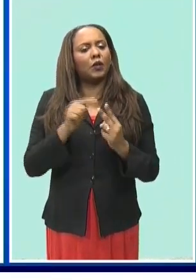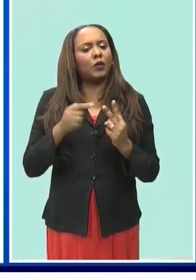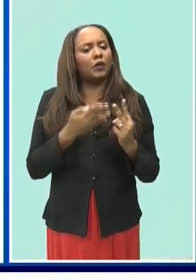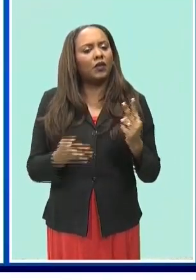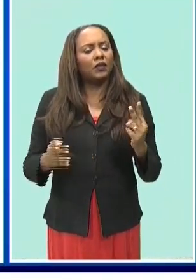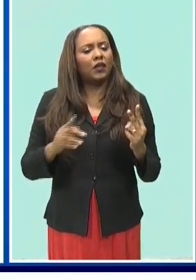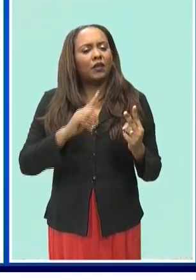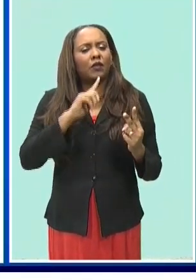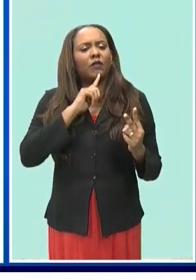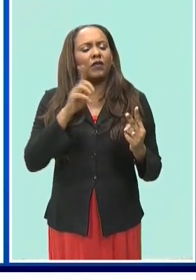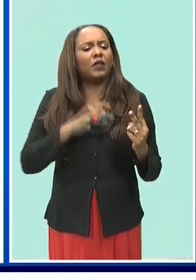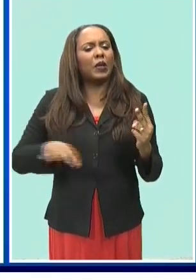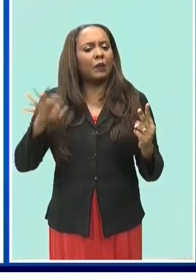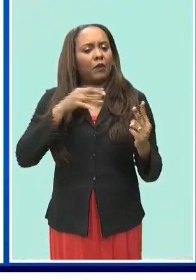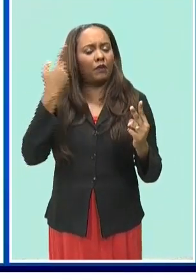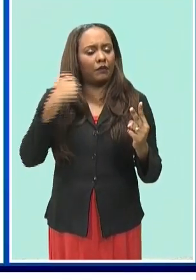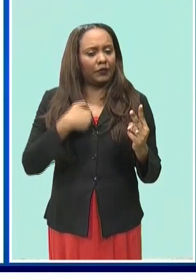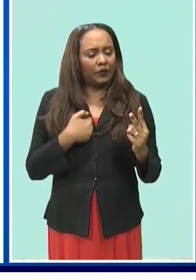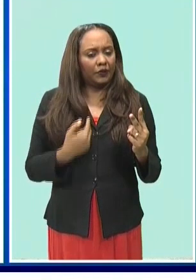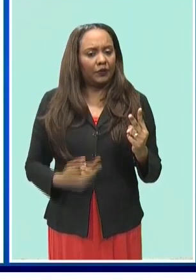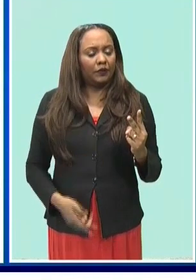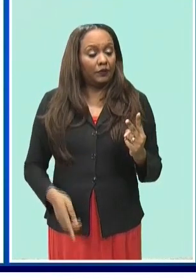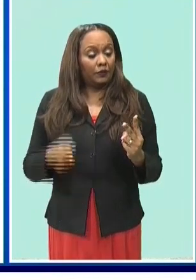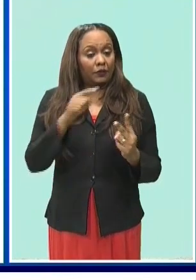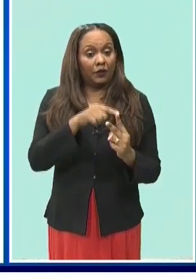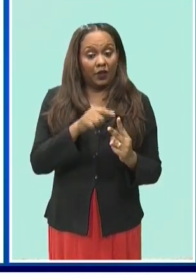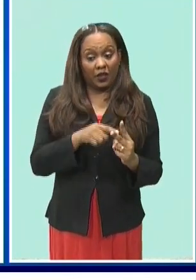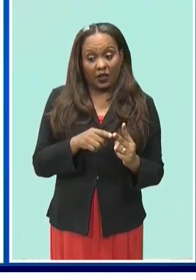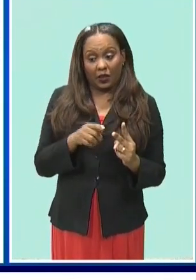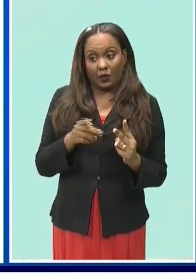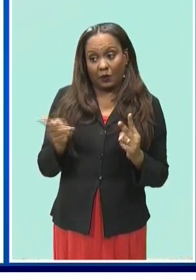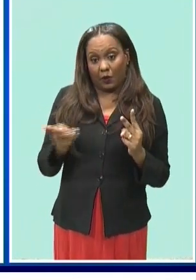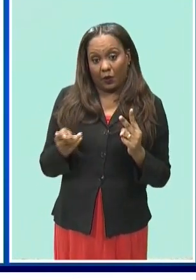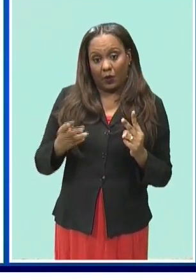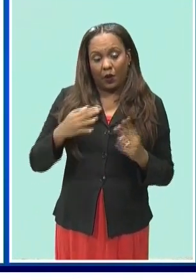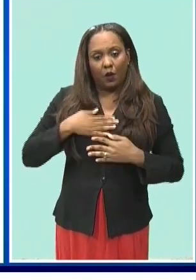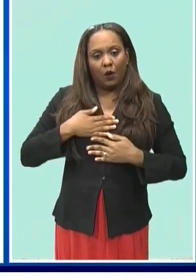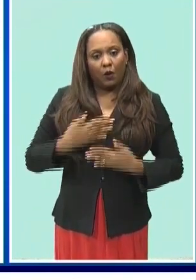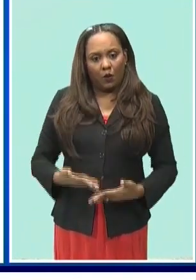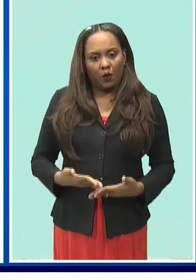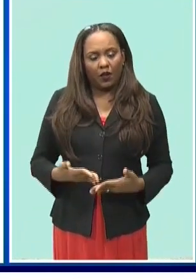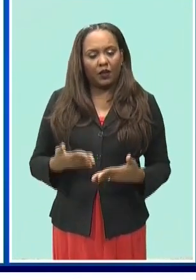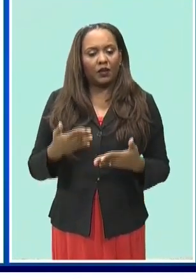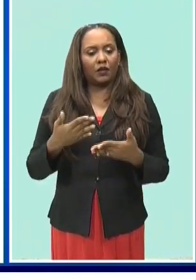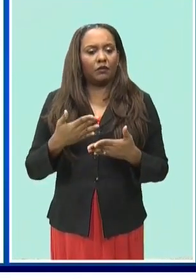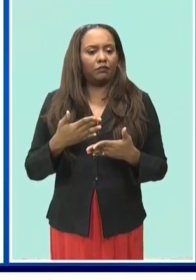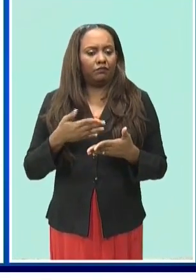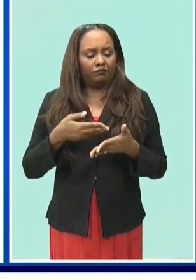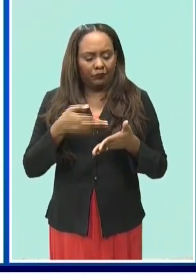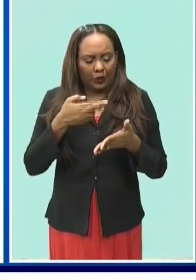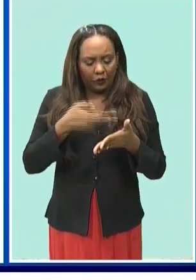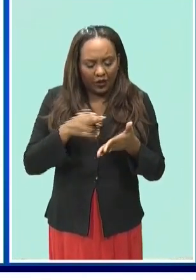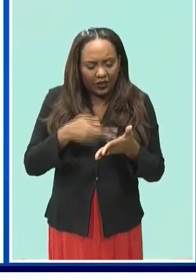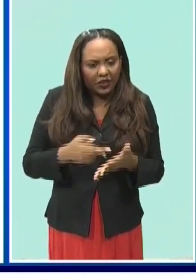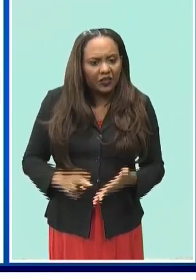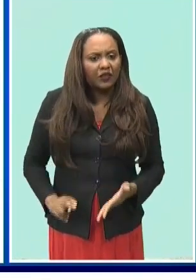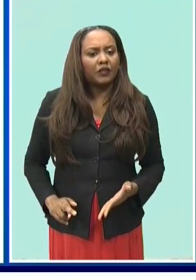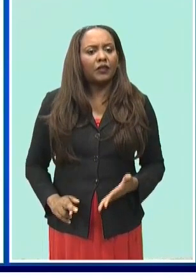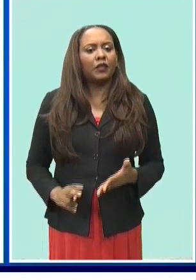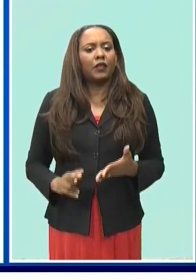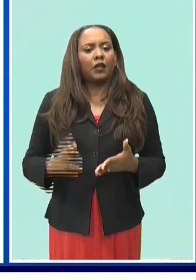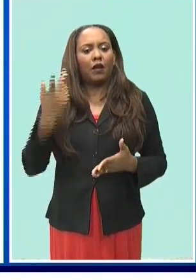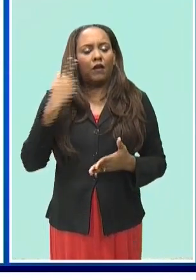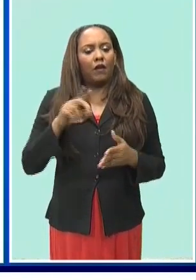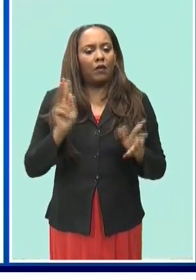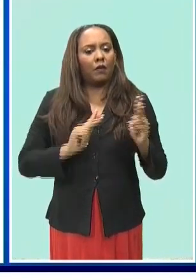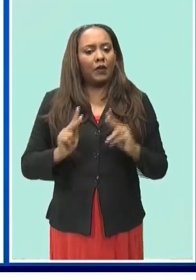me. Firstly, your willingness to support research through sponsorship of students at the graduate and